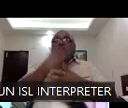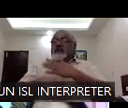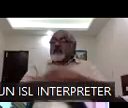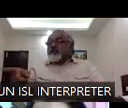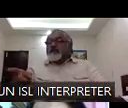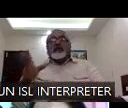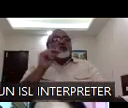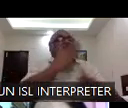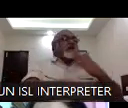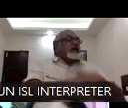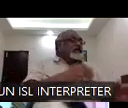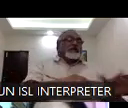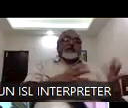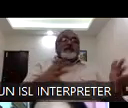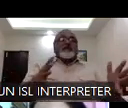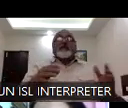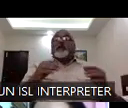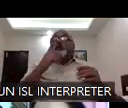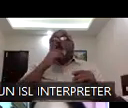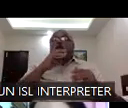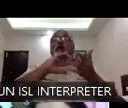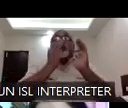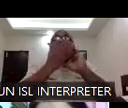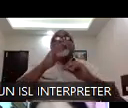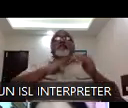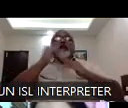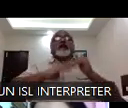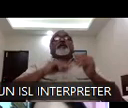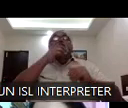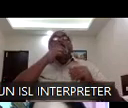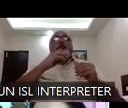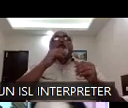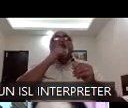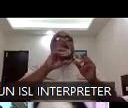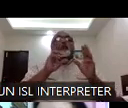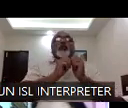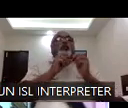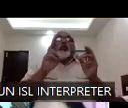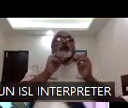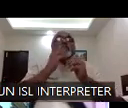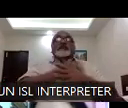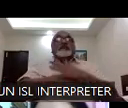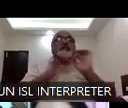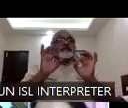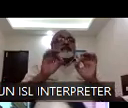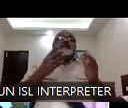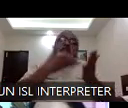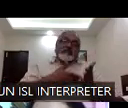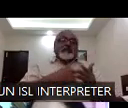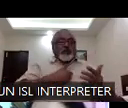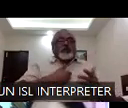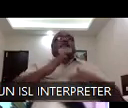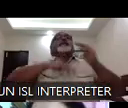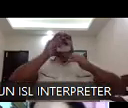by us meaning the people who are non-disabled. We have constructed the world forgetting the person with disability,